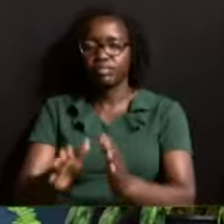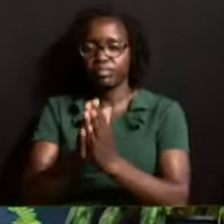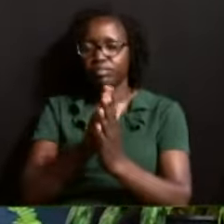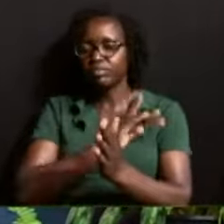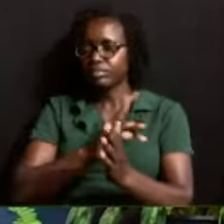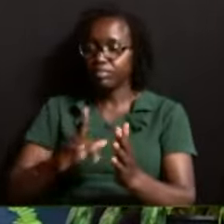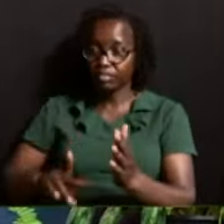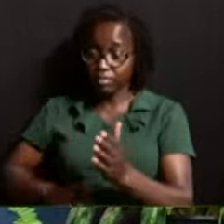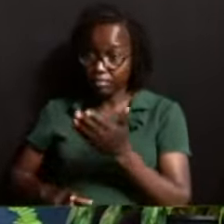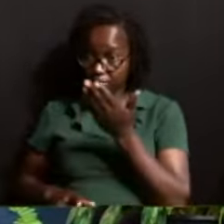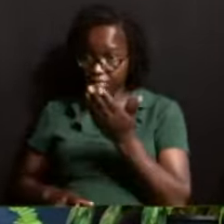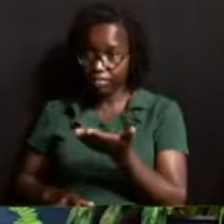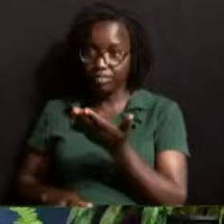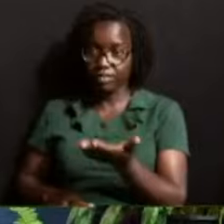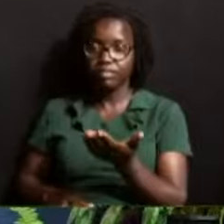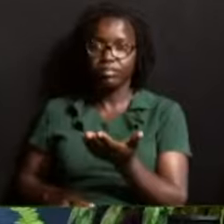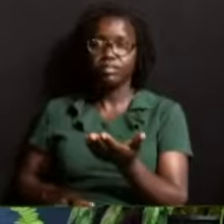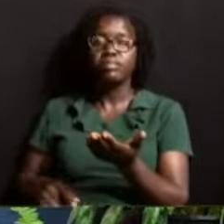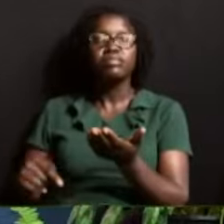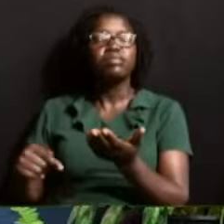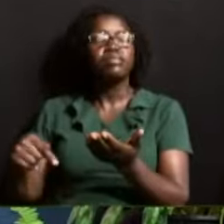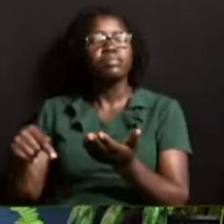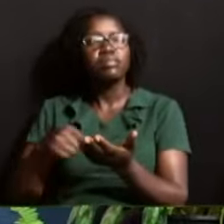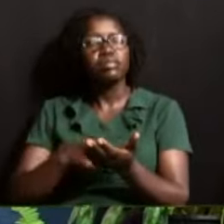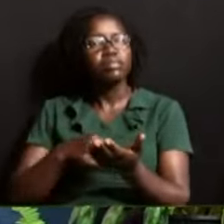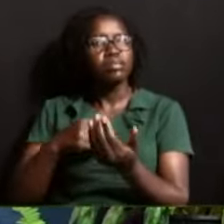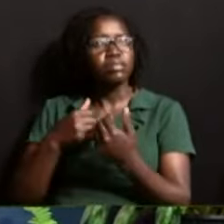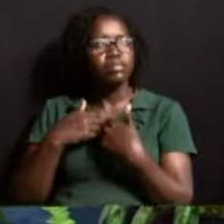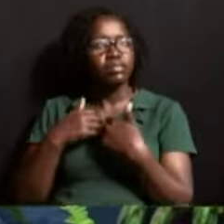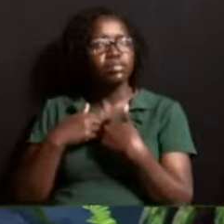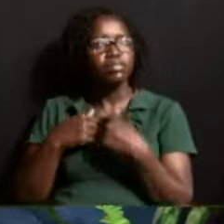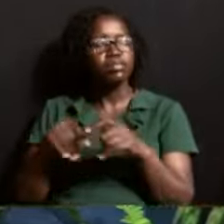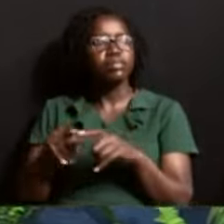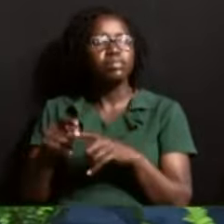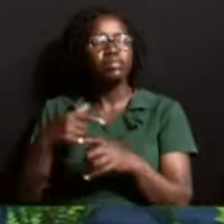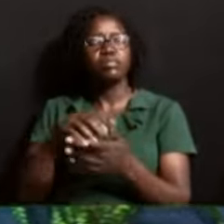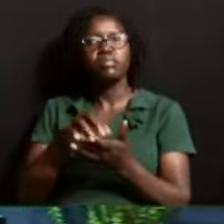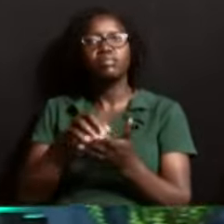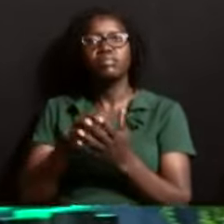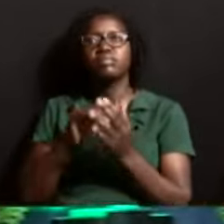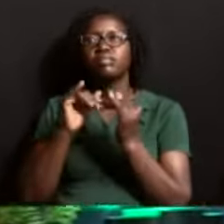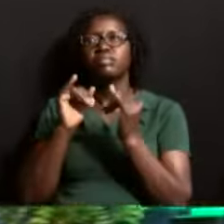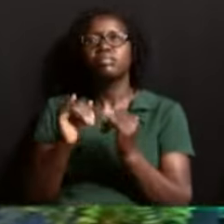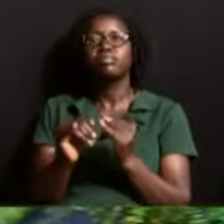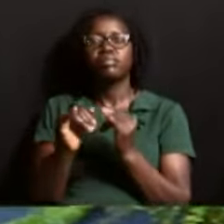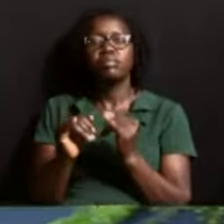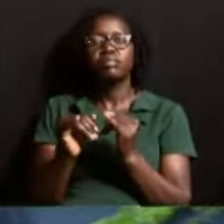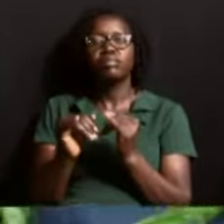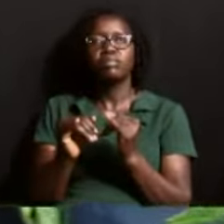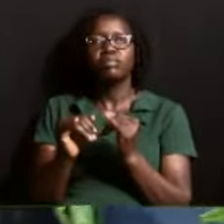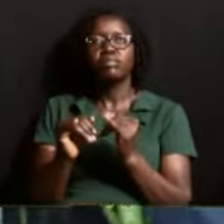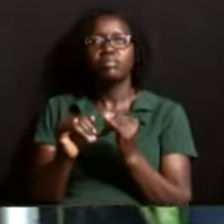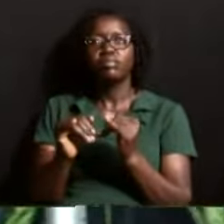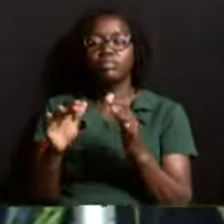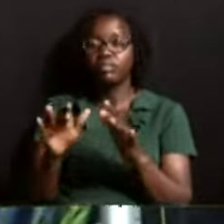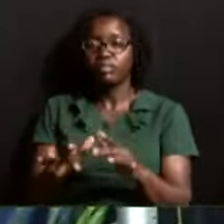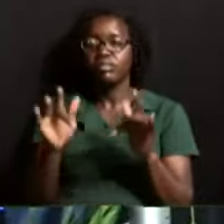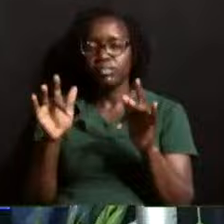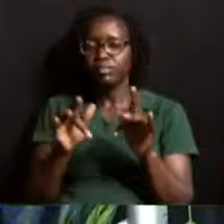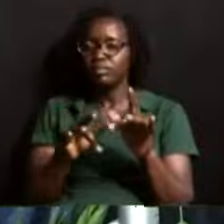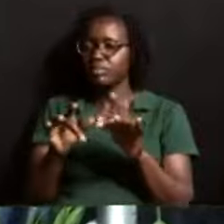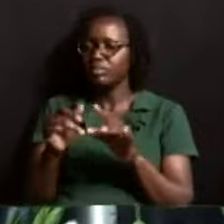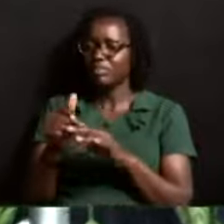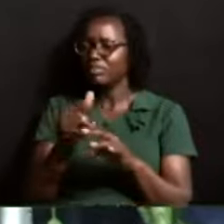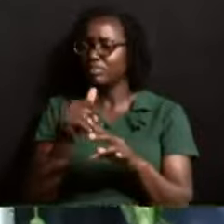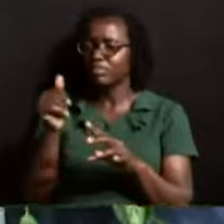was there? We would have in our records a miracle that would defy